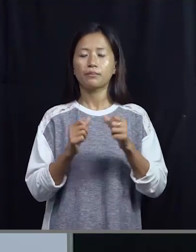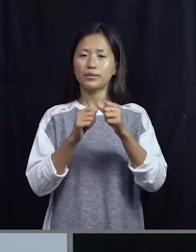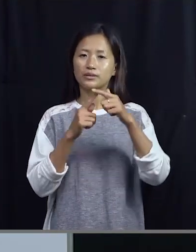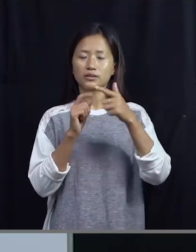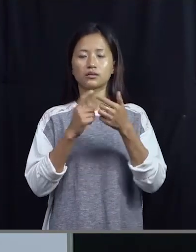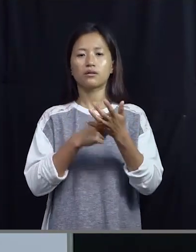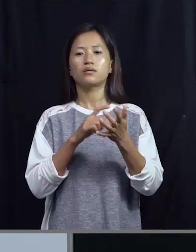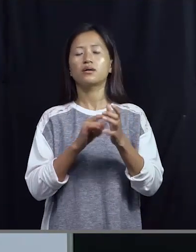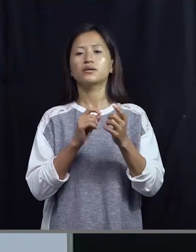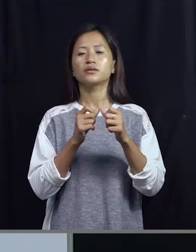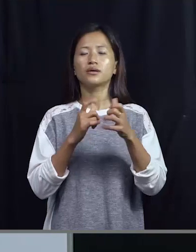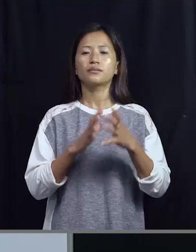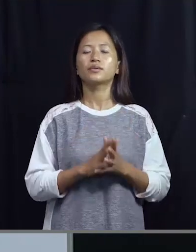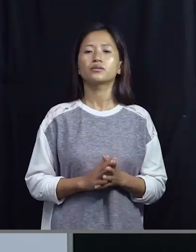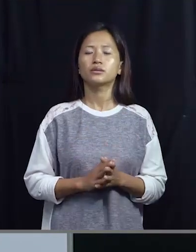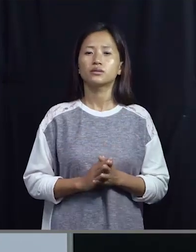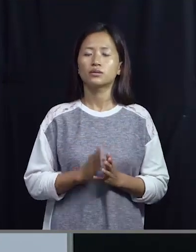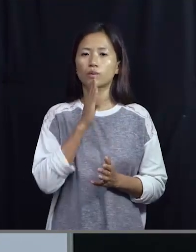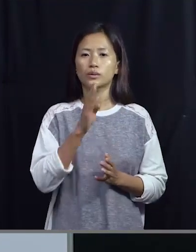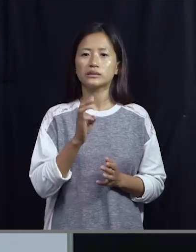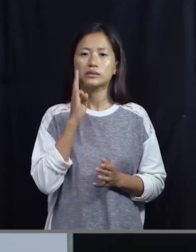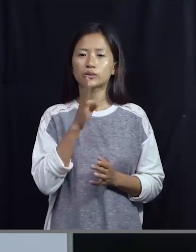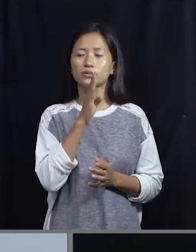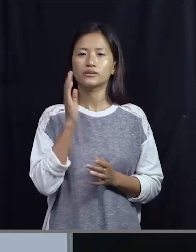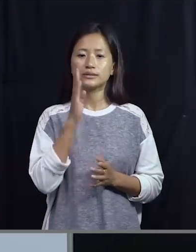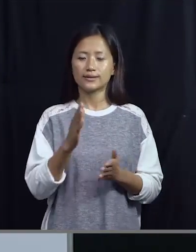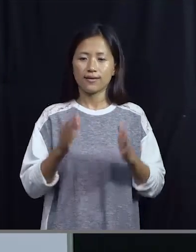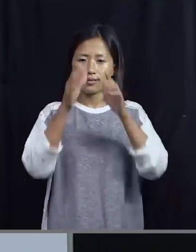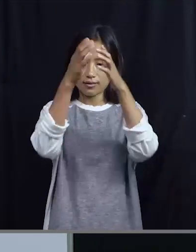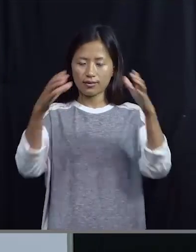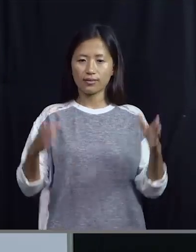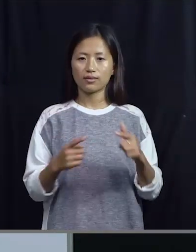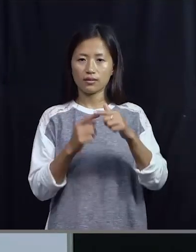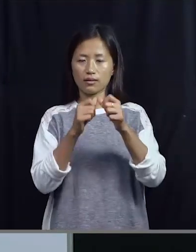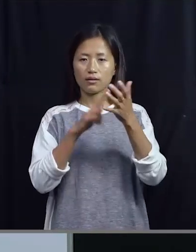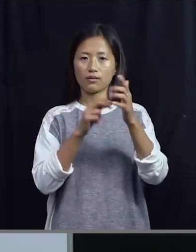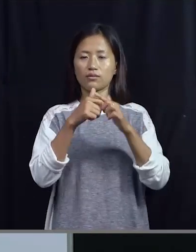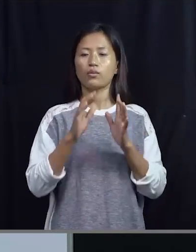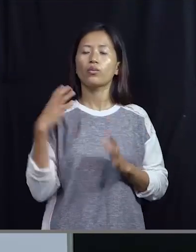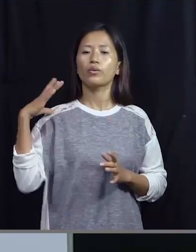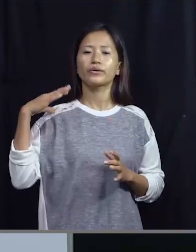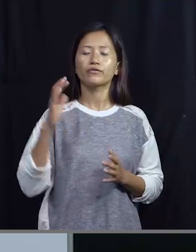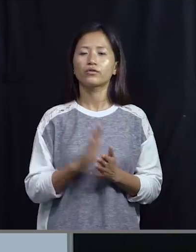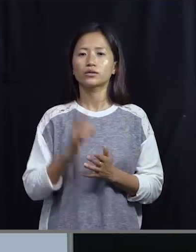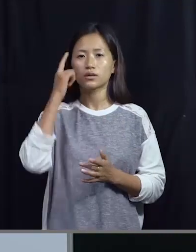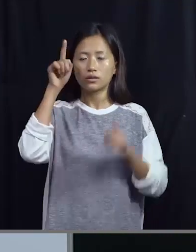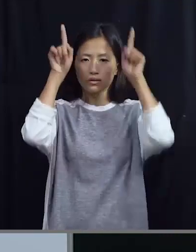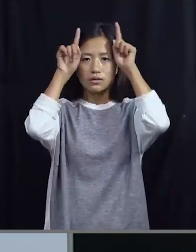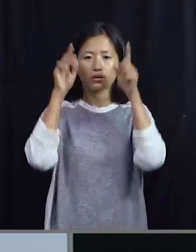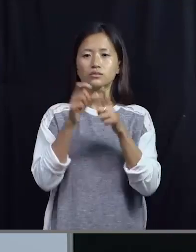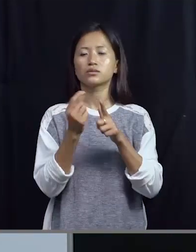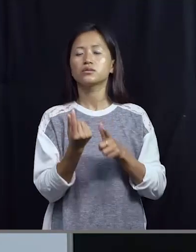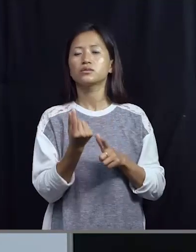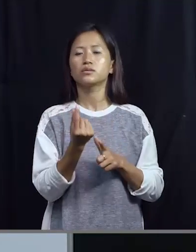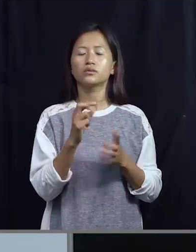Methanobacterium. So this bacteria will be in the tank where they will be waiting for the cow dung, which is in the form of